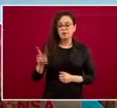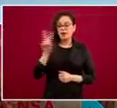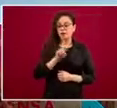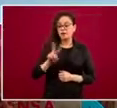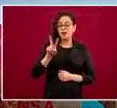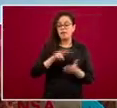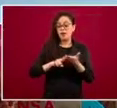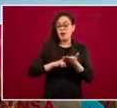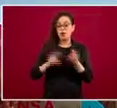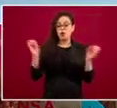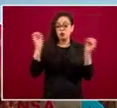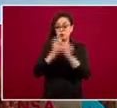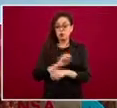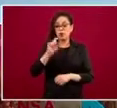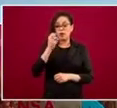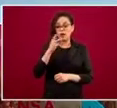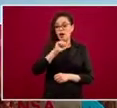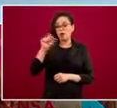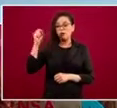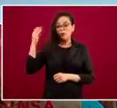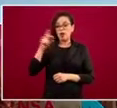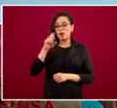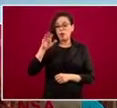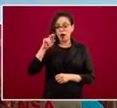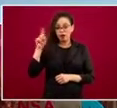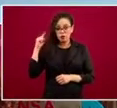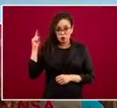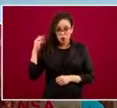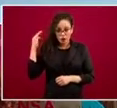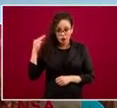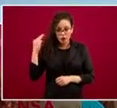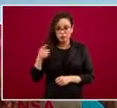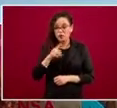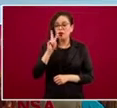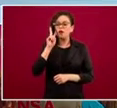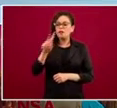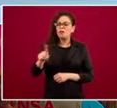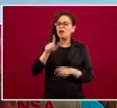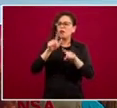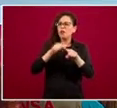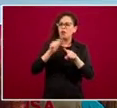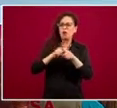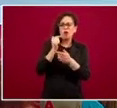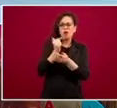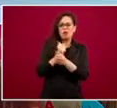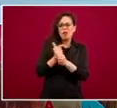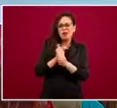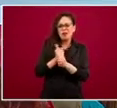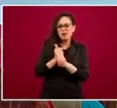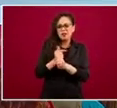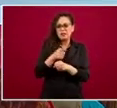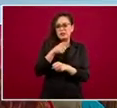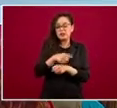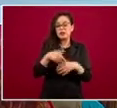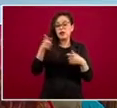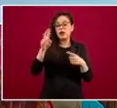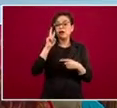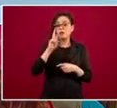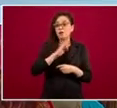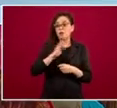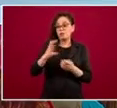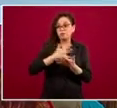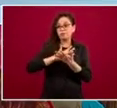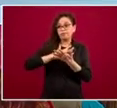these three different colors correspond to three different periods of time, 3 different weeks. The gray shadow is